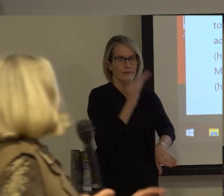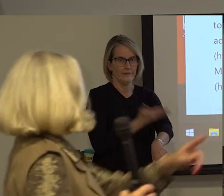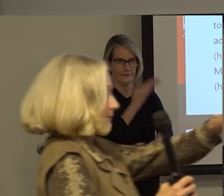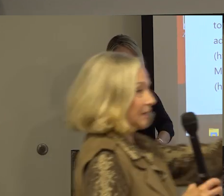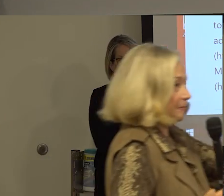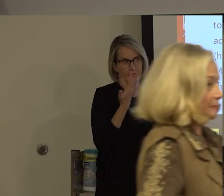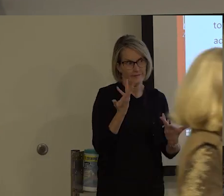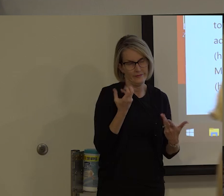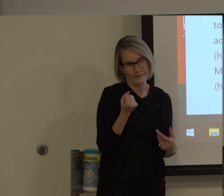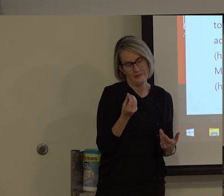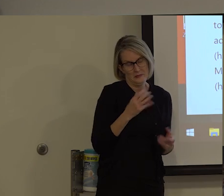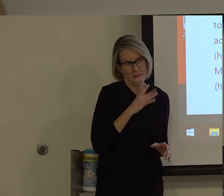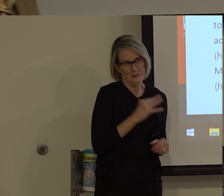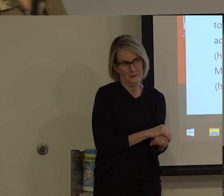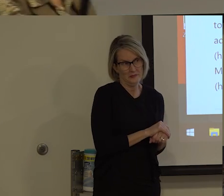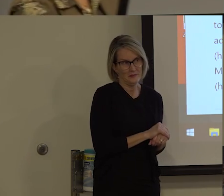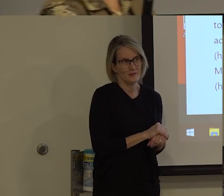yeah.